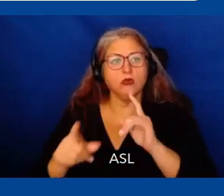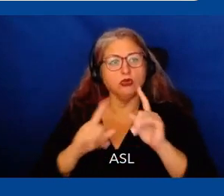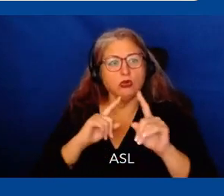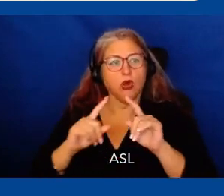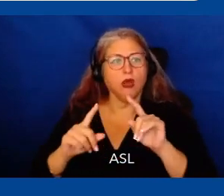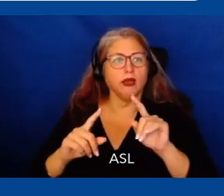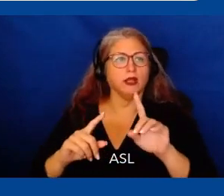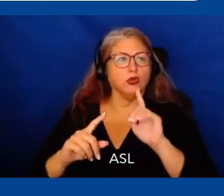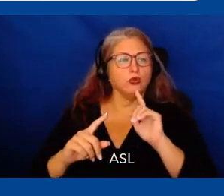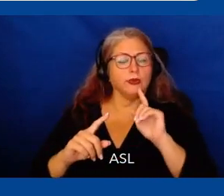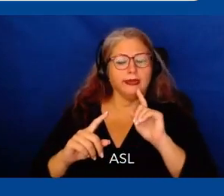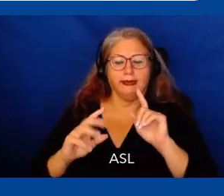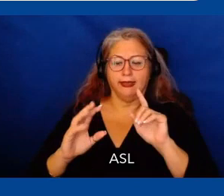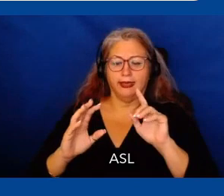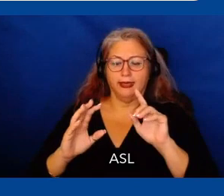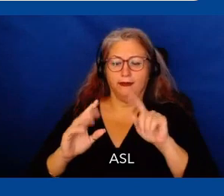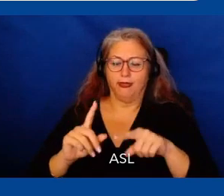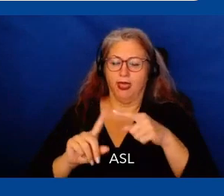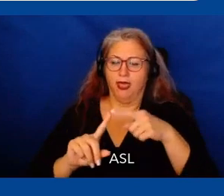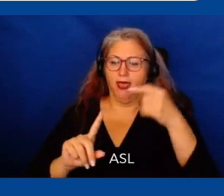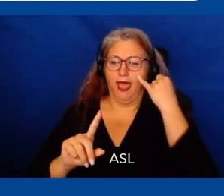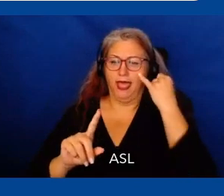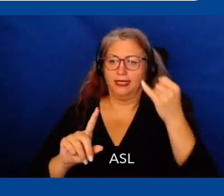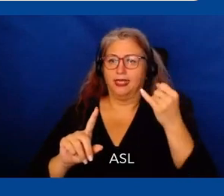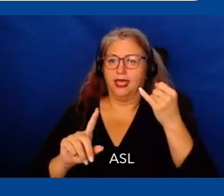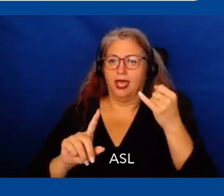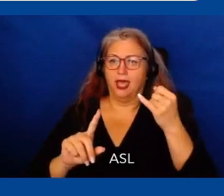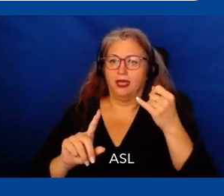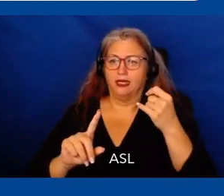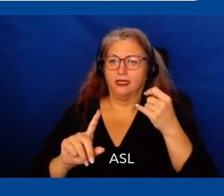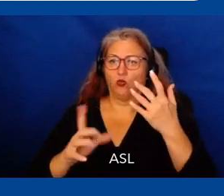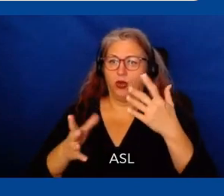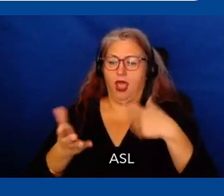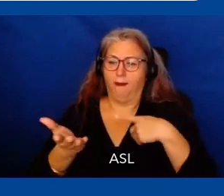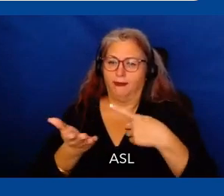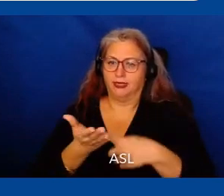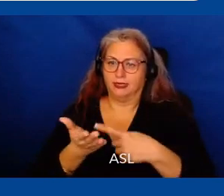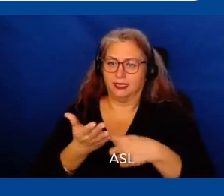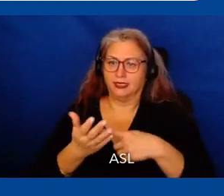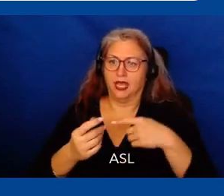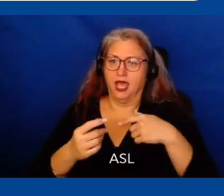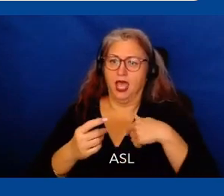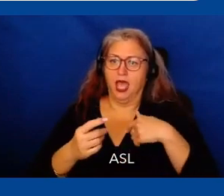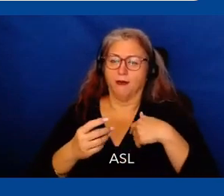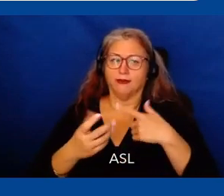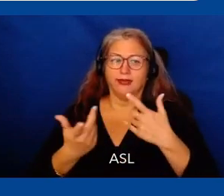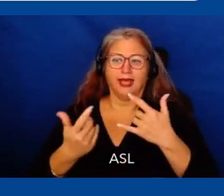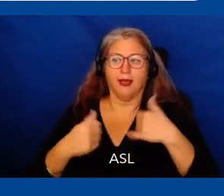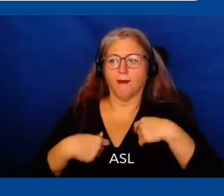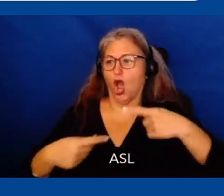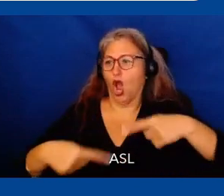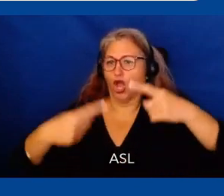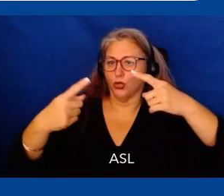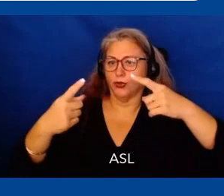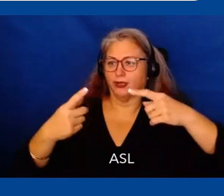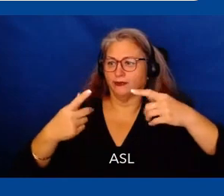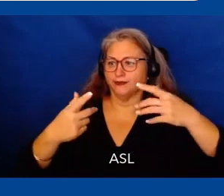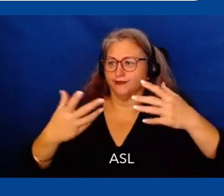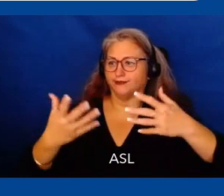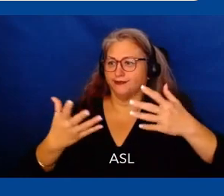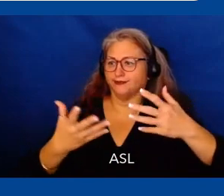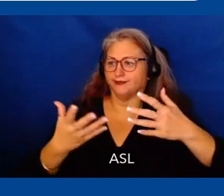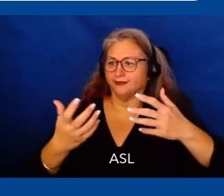really put this idea of like I'm discussing with I'm arguing with